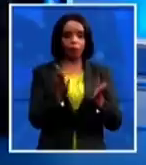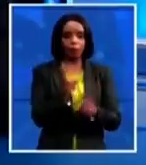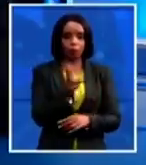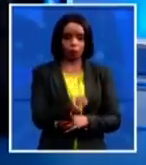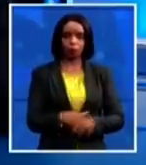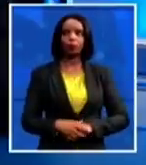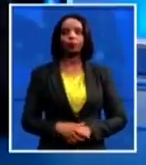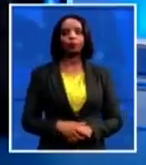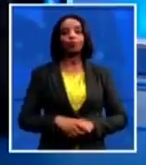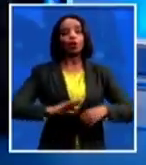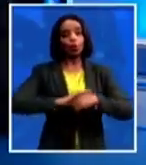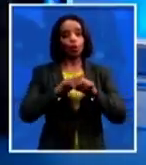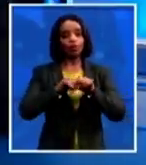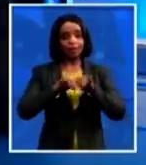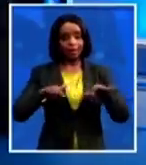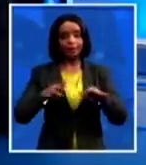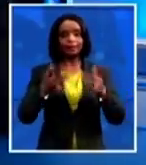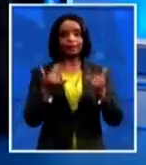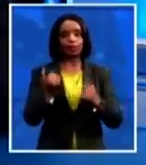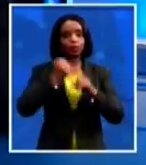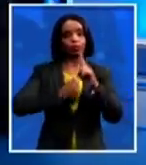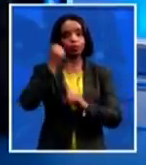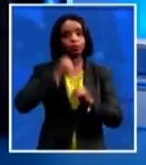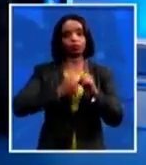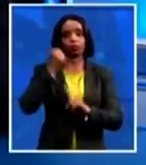fight back, saying that